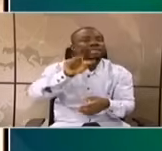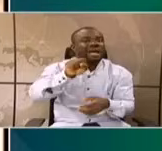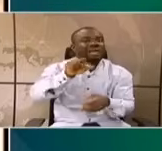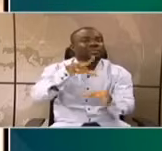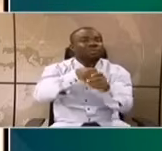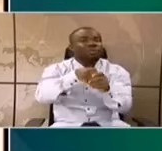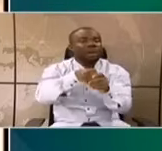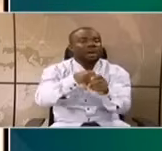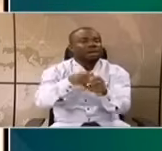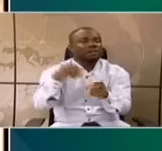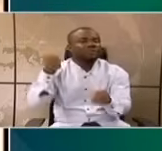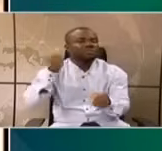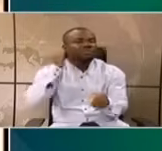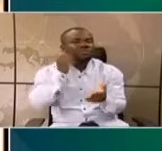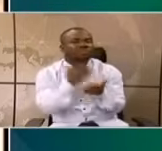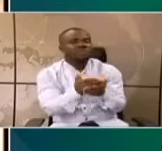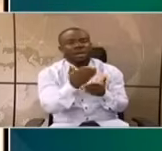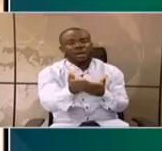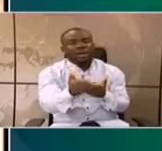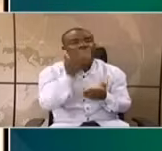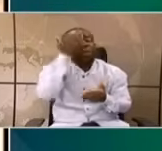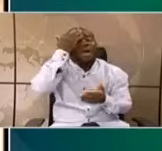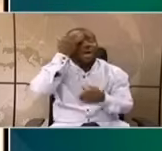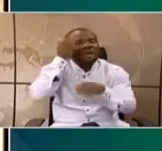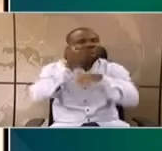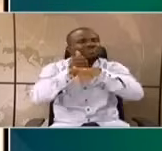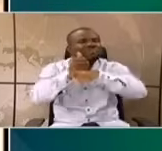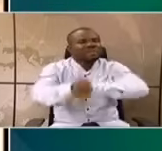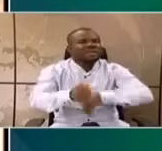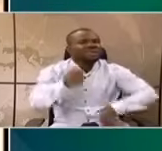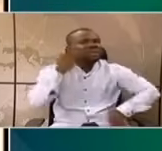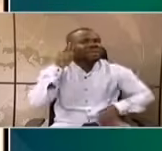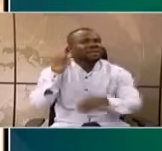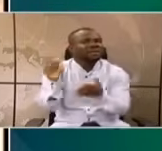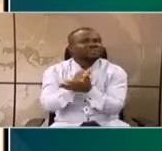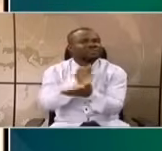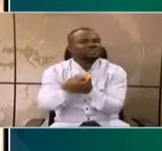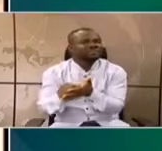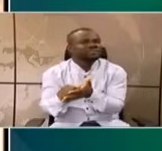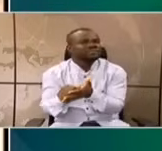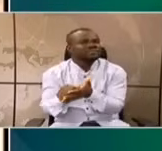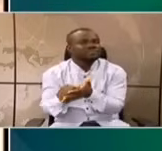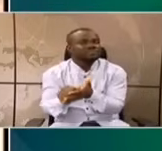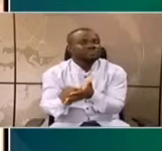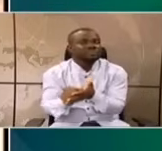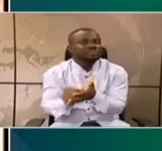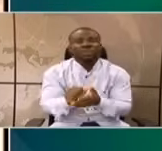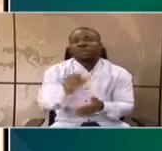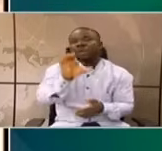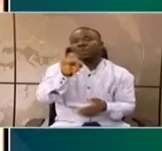Timmy, make Kangalam see a seminar channel. China and cocoa born.